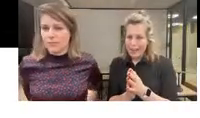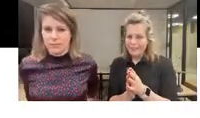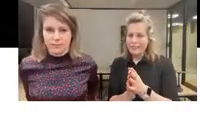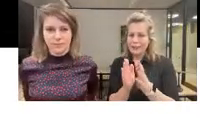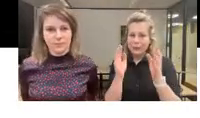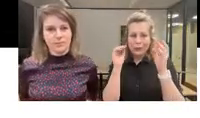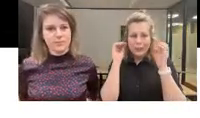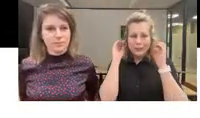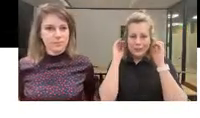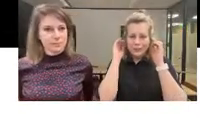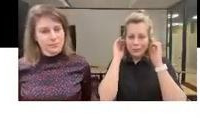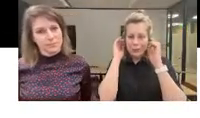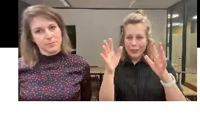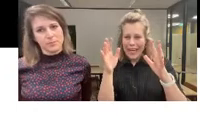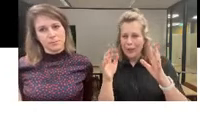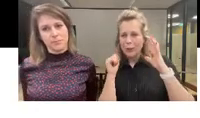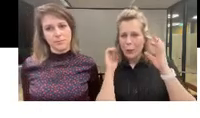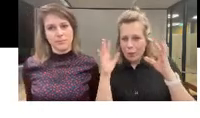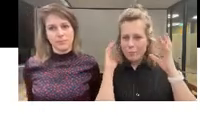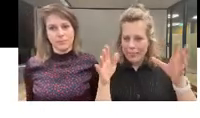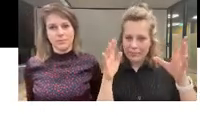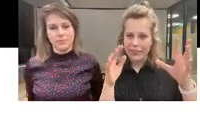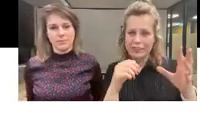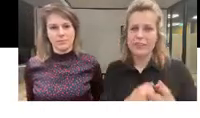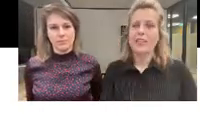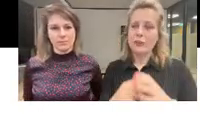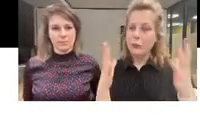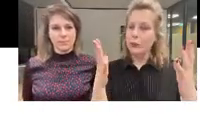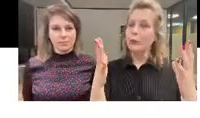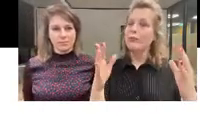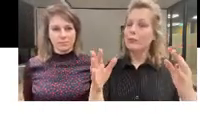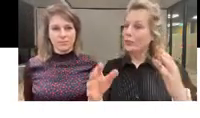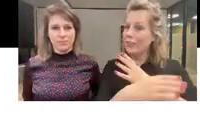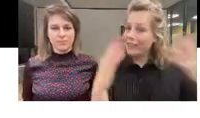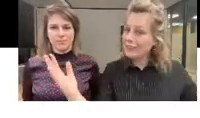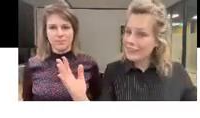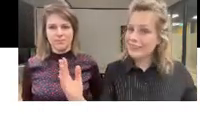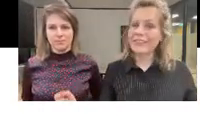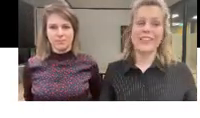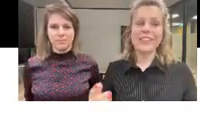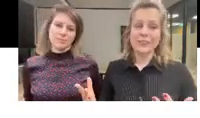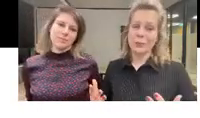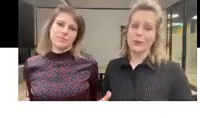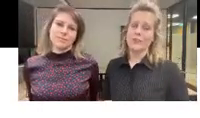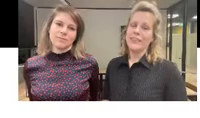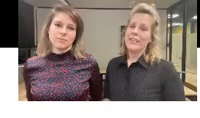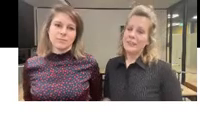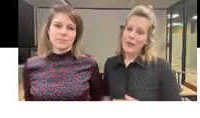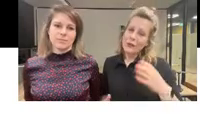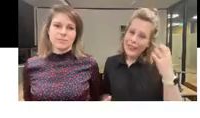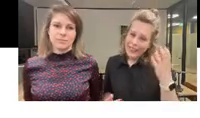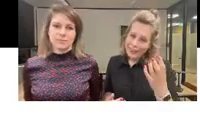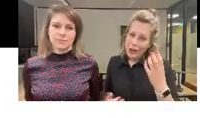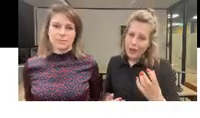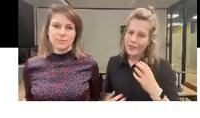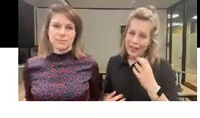our clients to just point out one message to you, to the clinicians in this world.